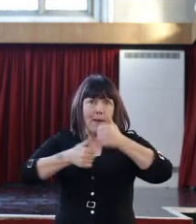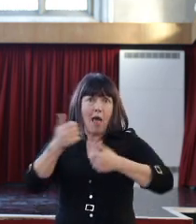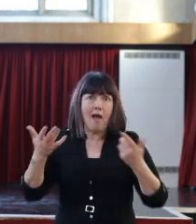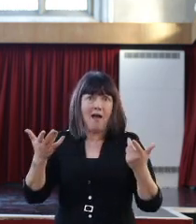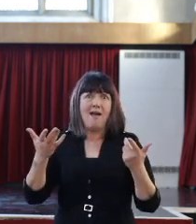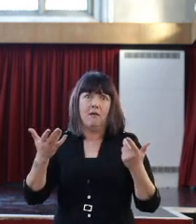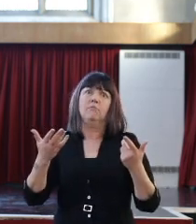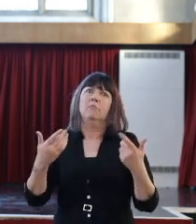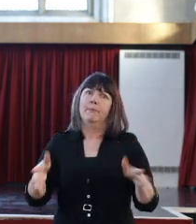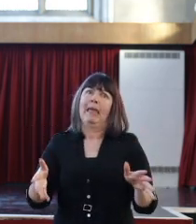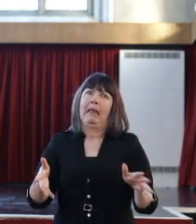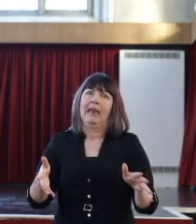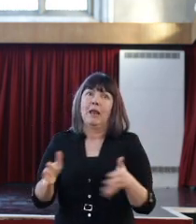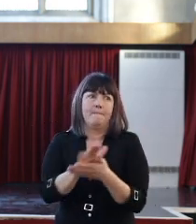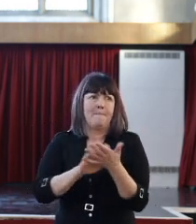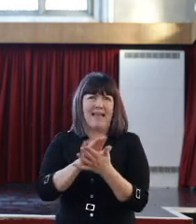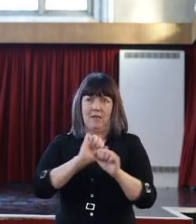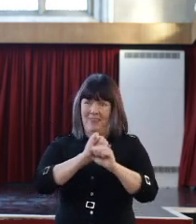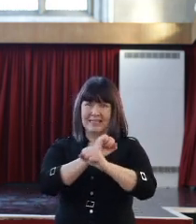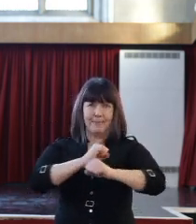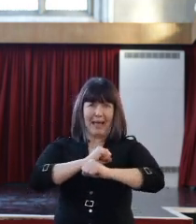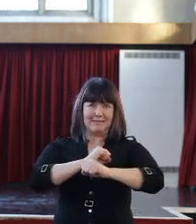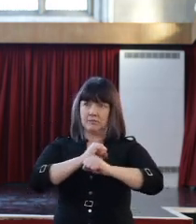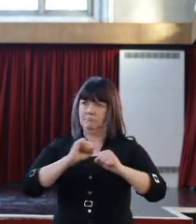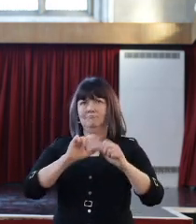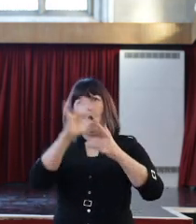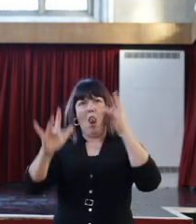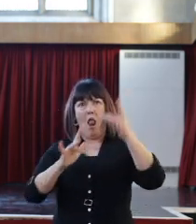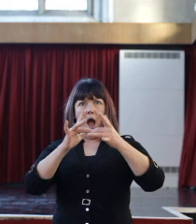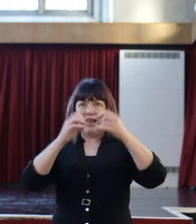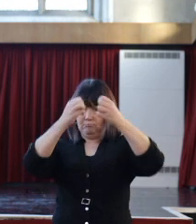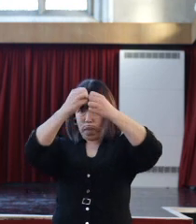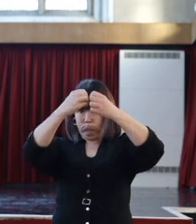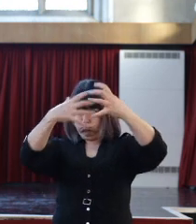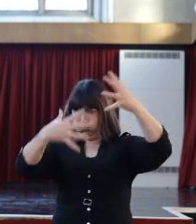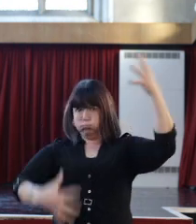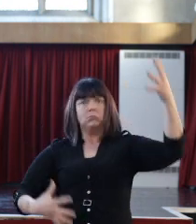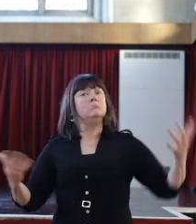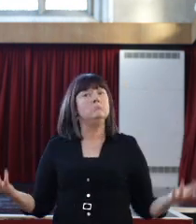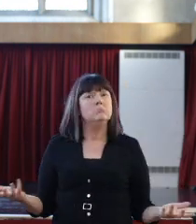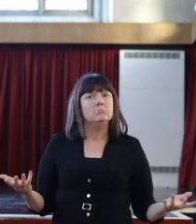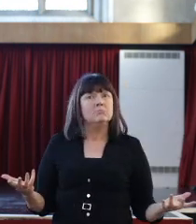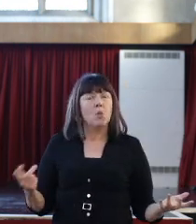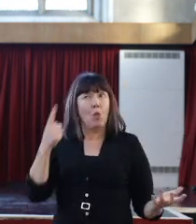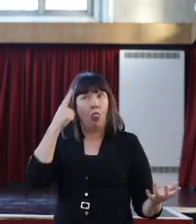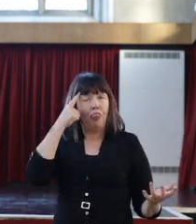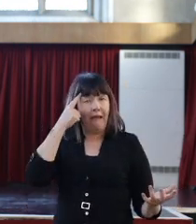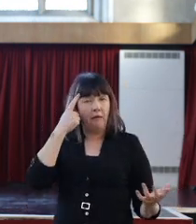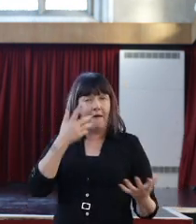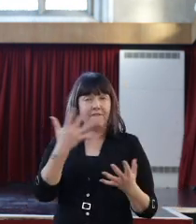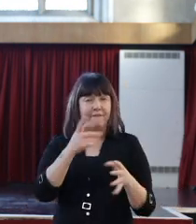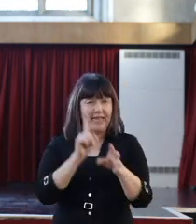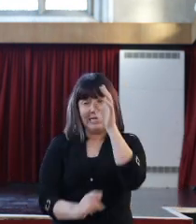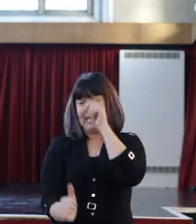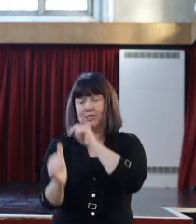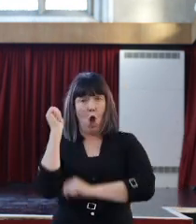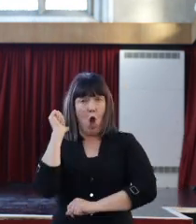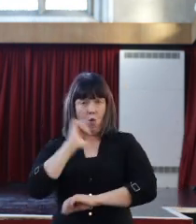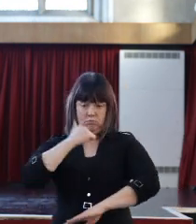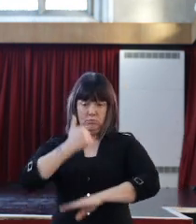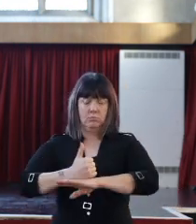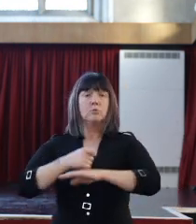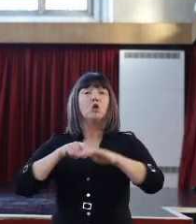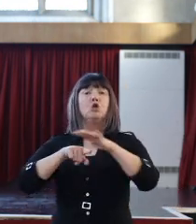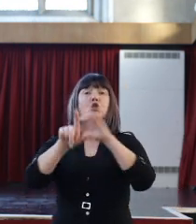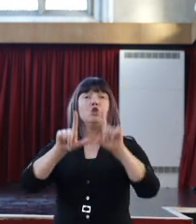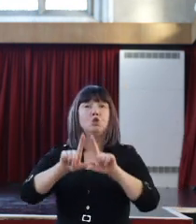dedicated to learning have gotten much larger. So in the 15 years since YouTube has launched, surveyed school kids have